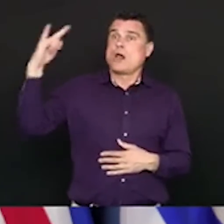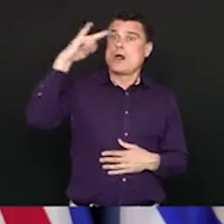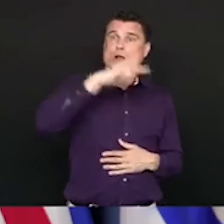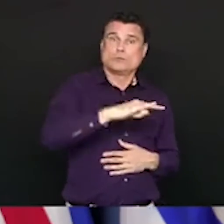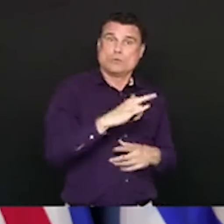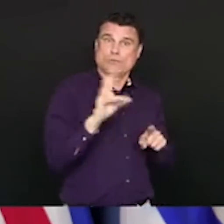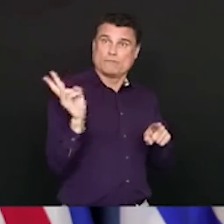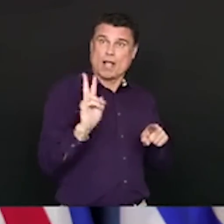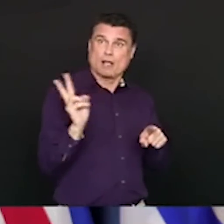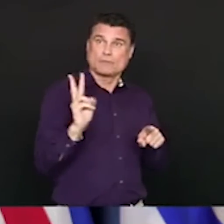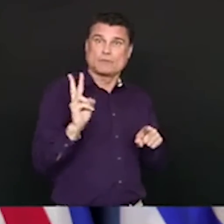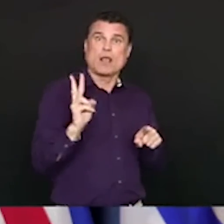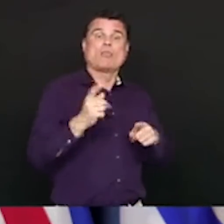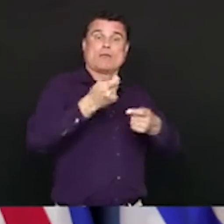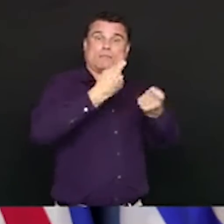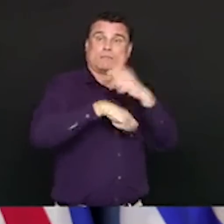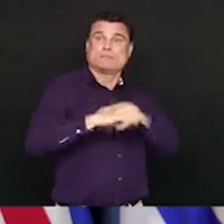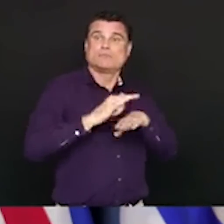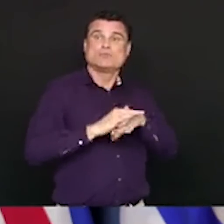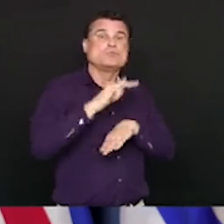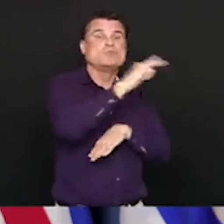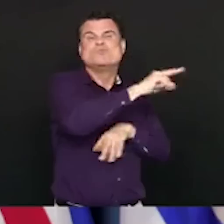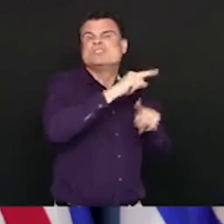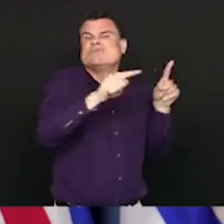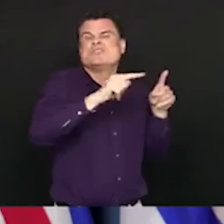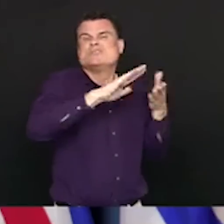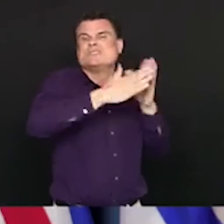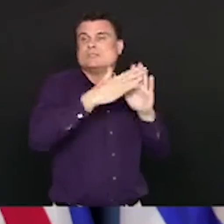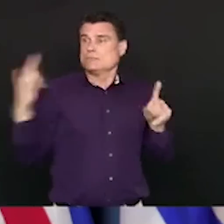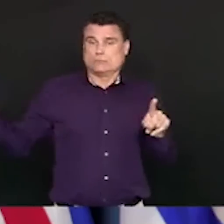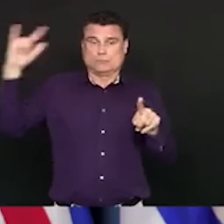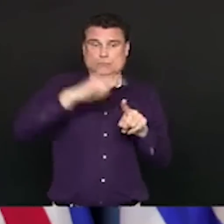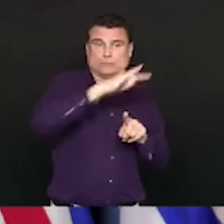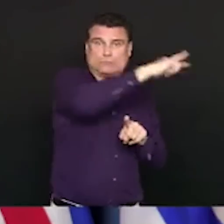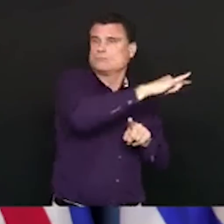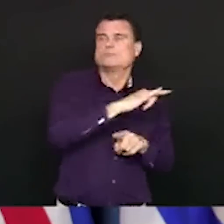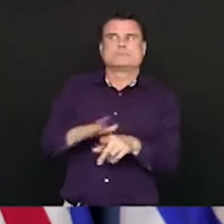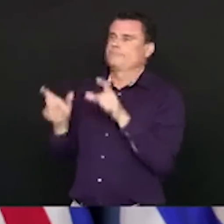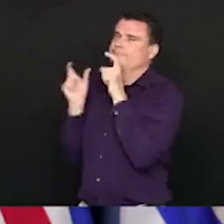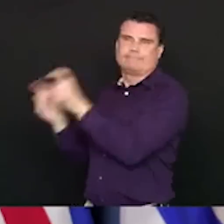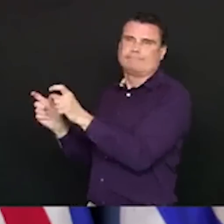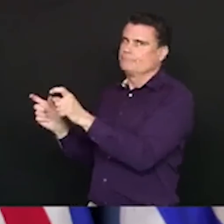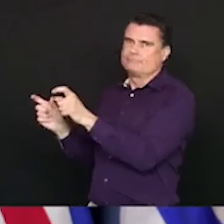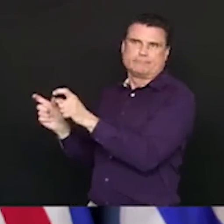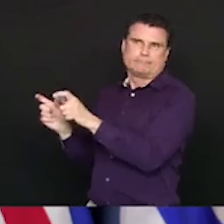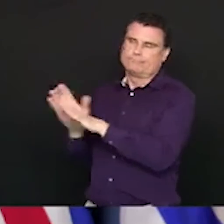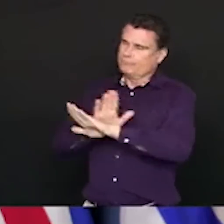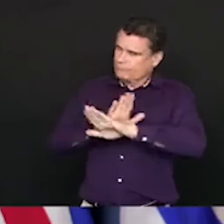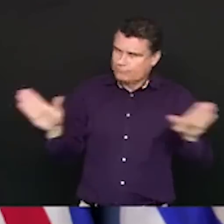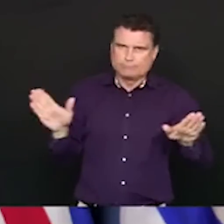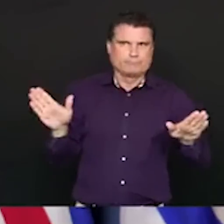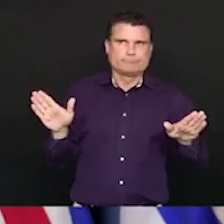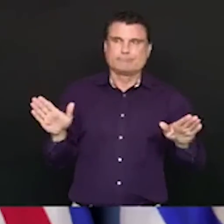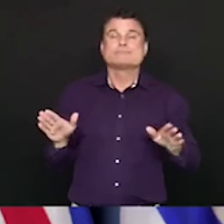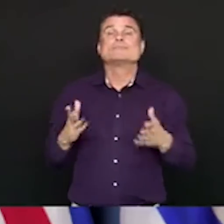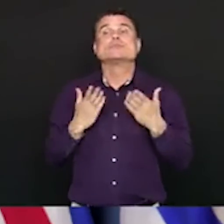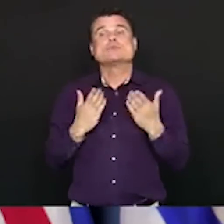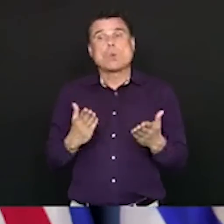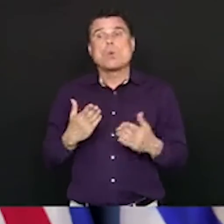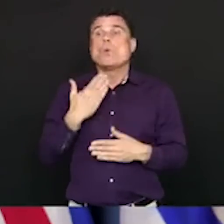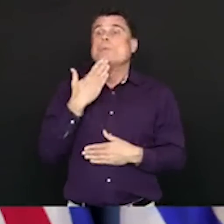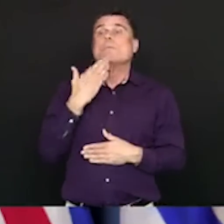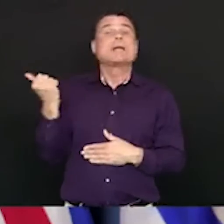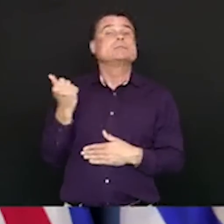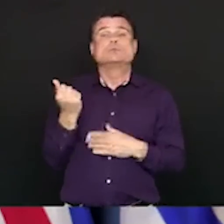taking to protect and flatten the curve. What metric we use, again, I'll leave in the hands of Dr. Henry. The modeling will be available